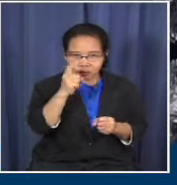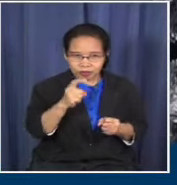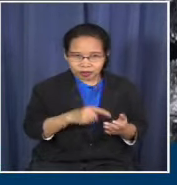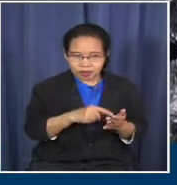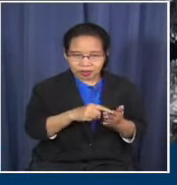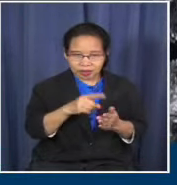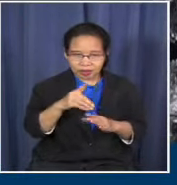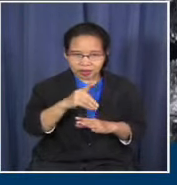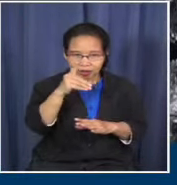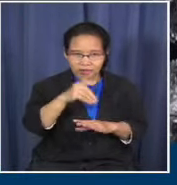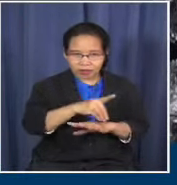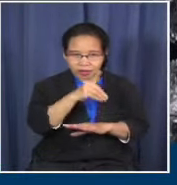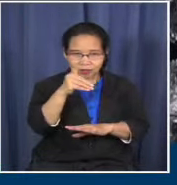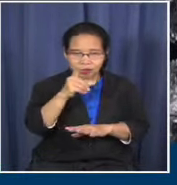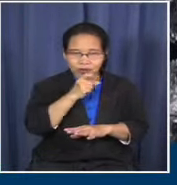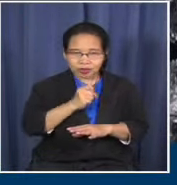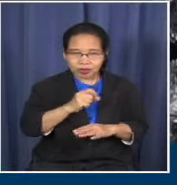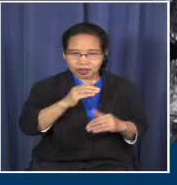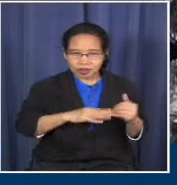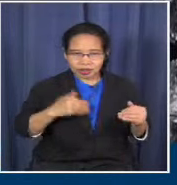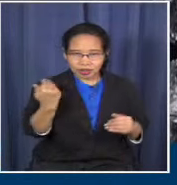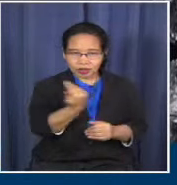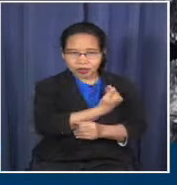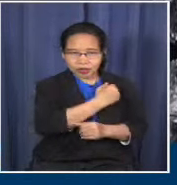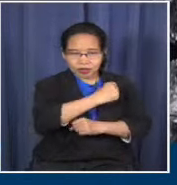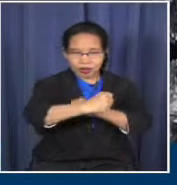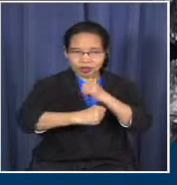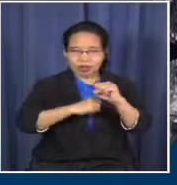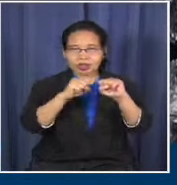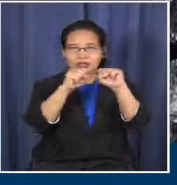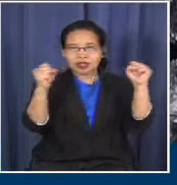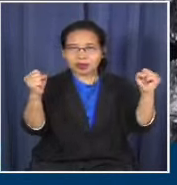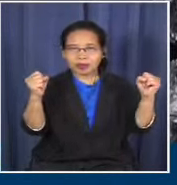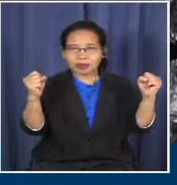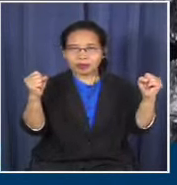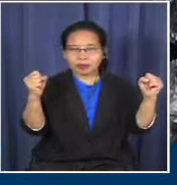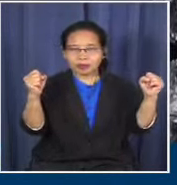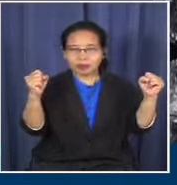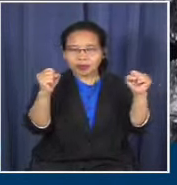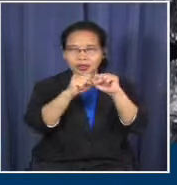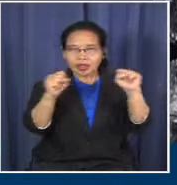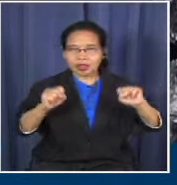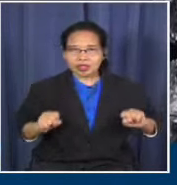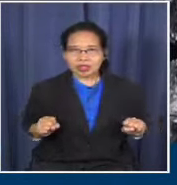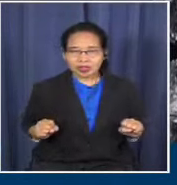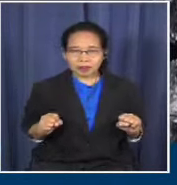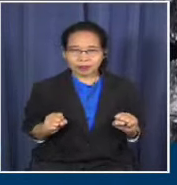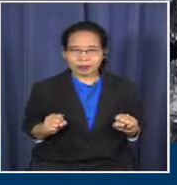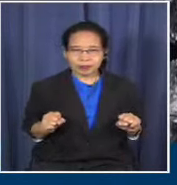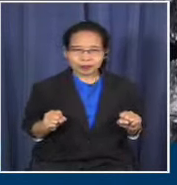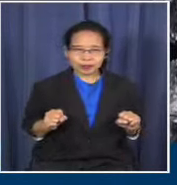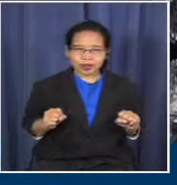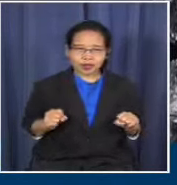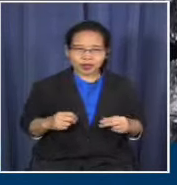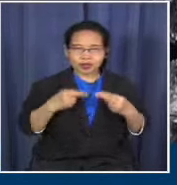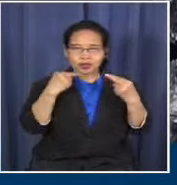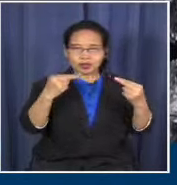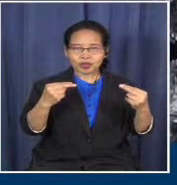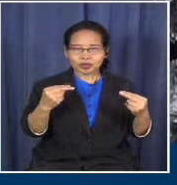These diamonds are older than our solar system. Kanya yung ulat na yan ng